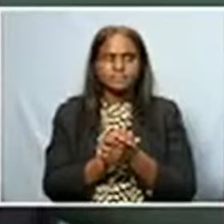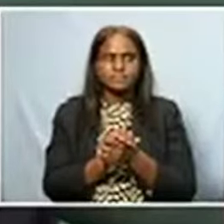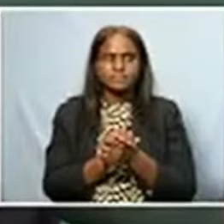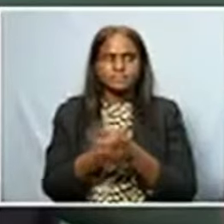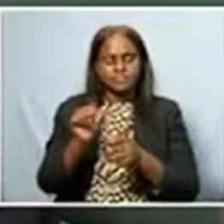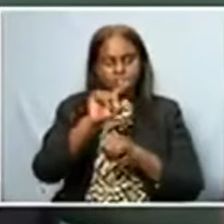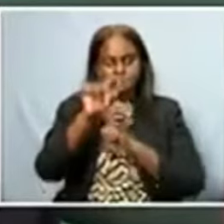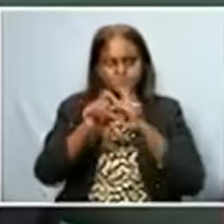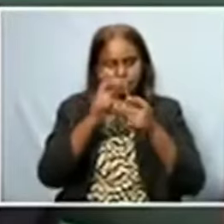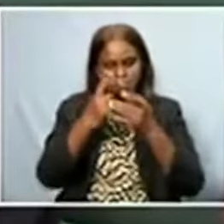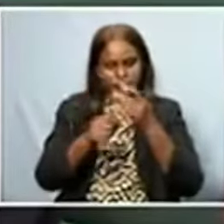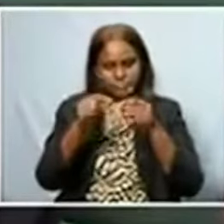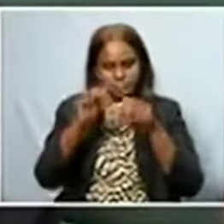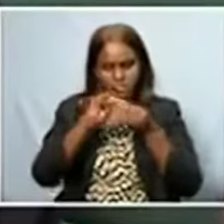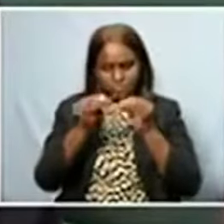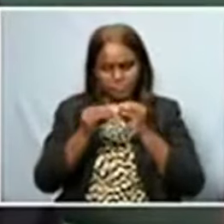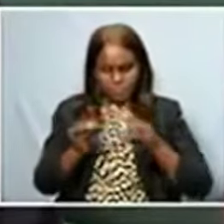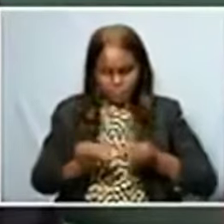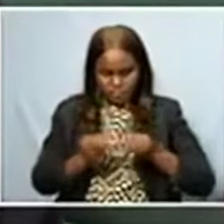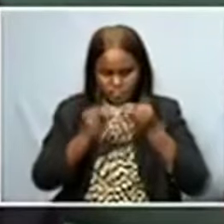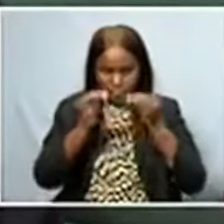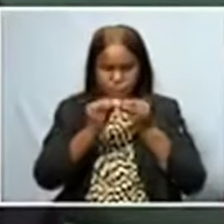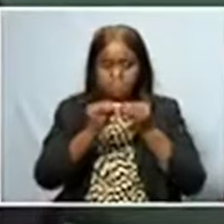The question is that head total